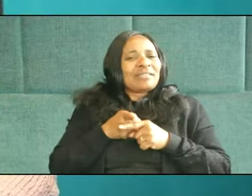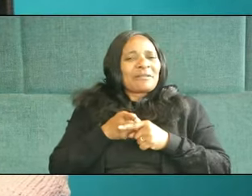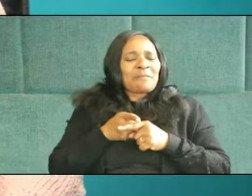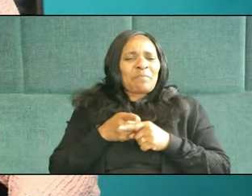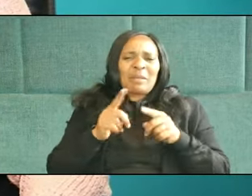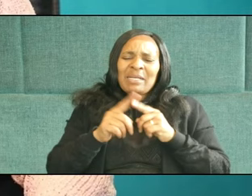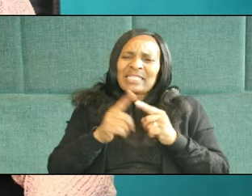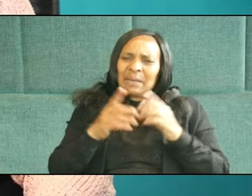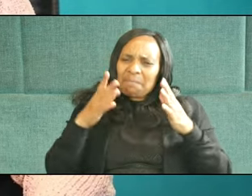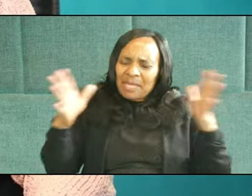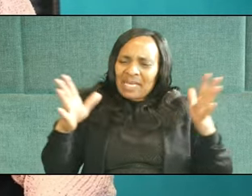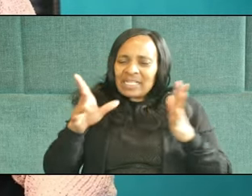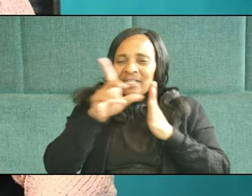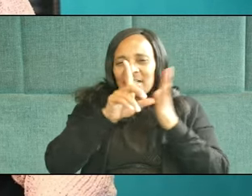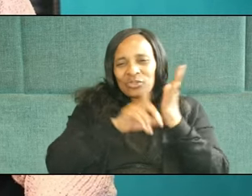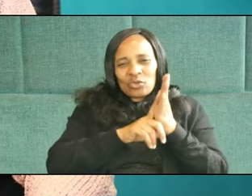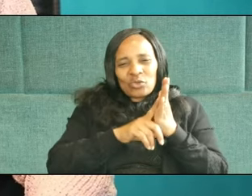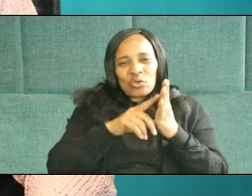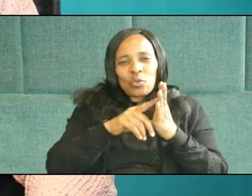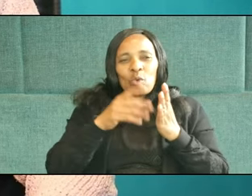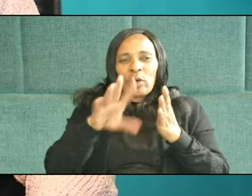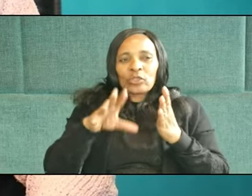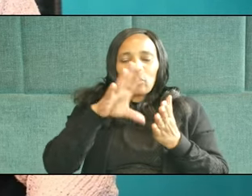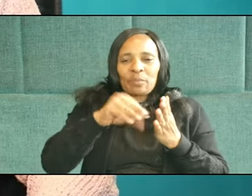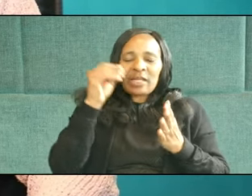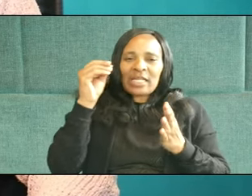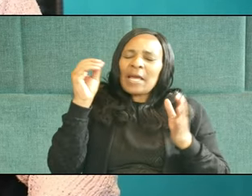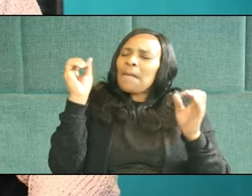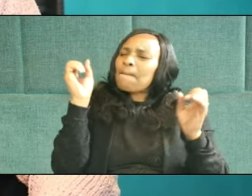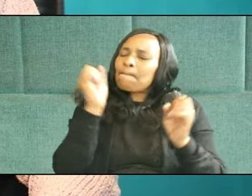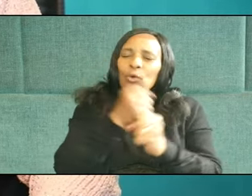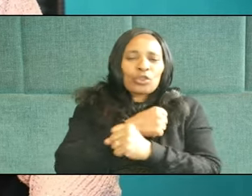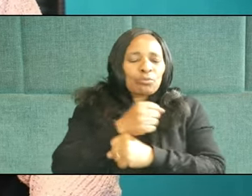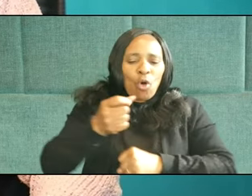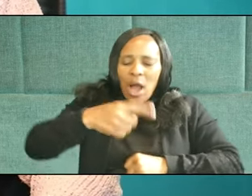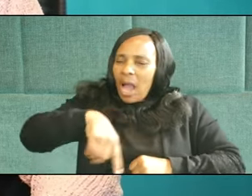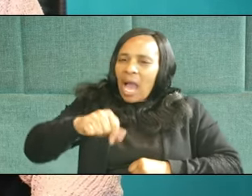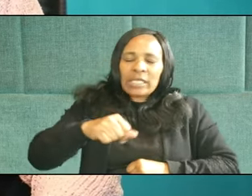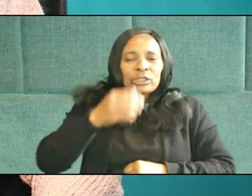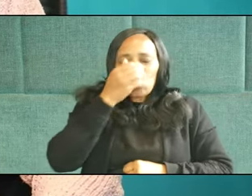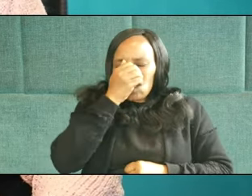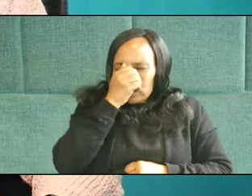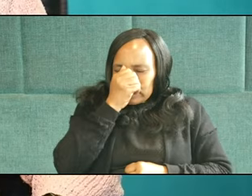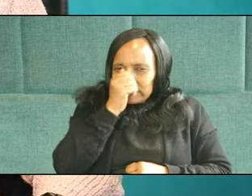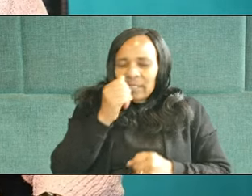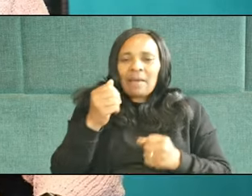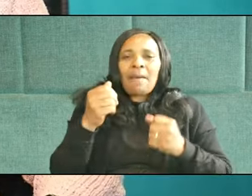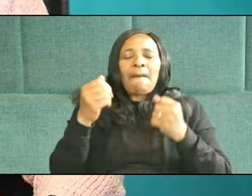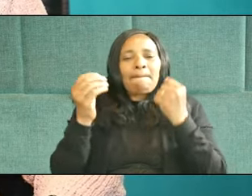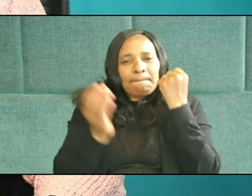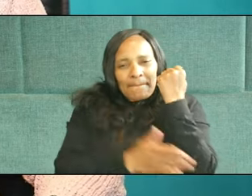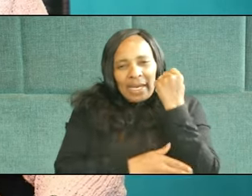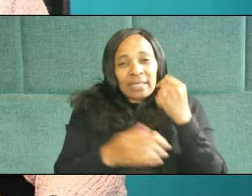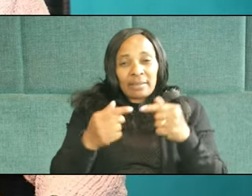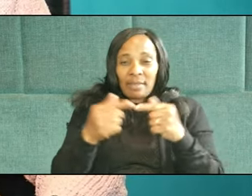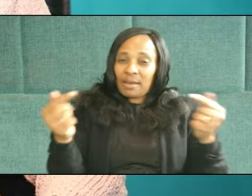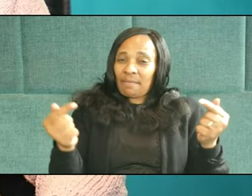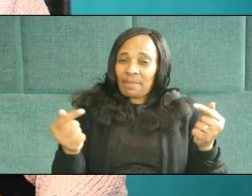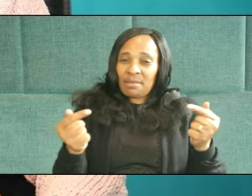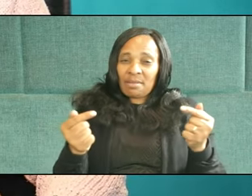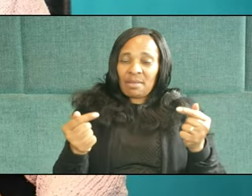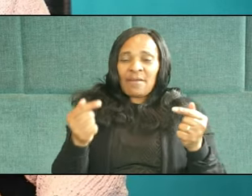the biggest lesson we can draw from this is that we shouldn't wish ill on our enemies. We should just pray for them.